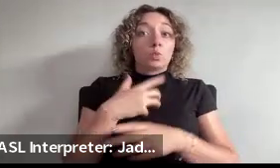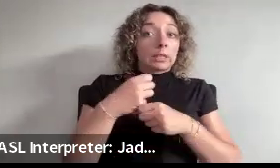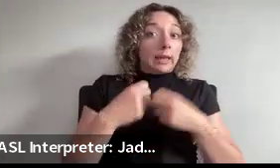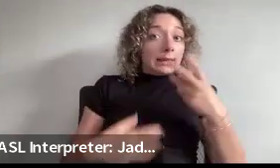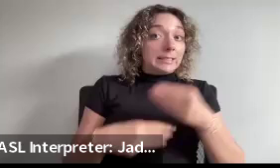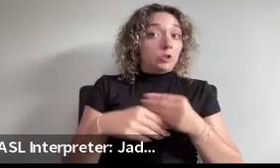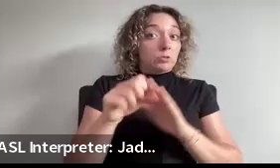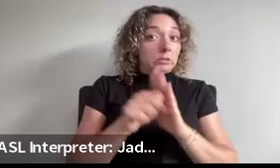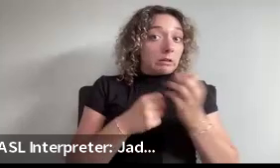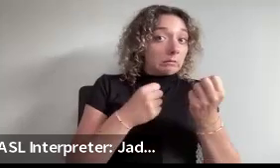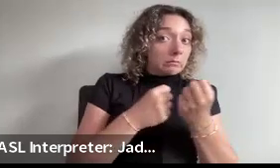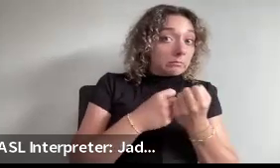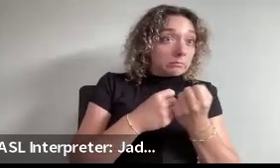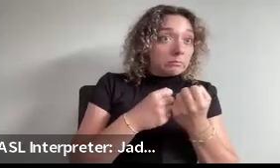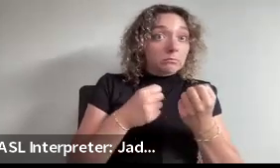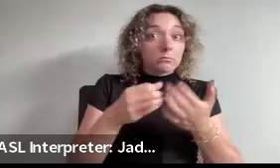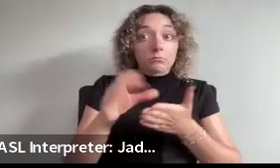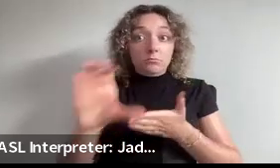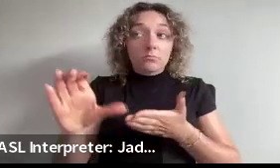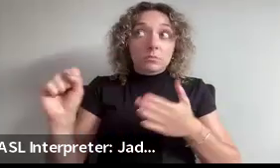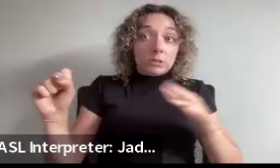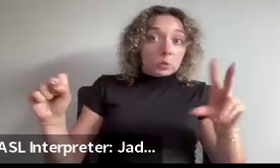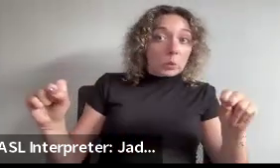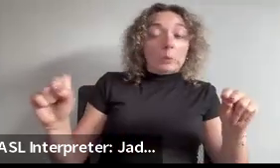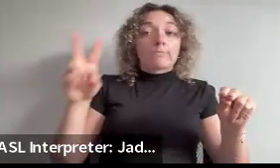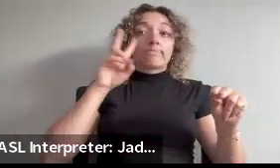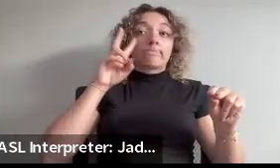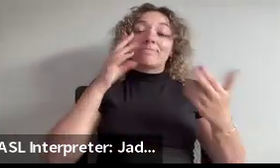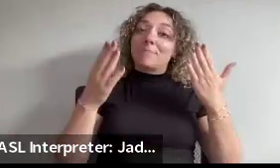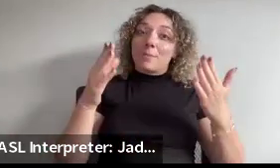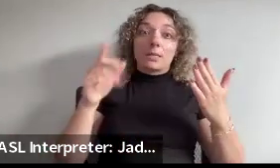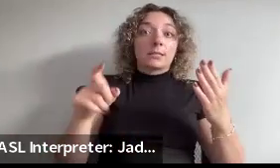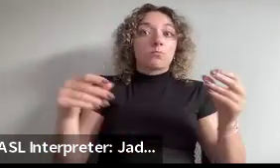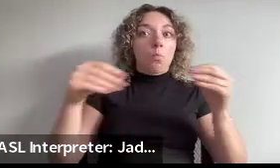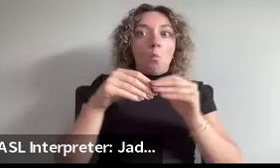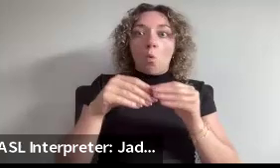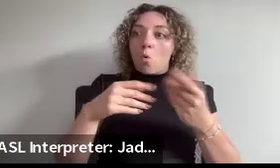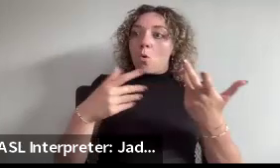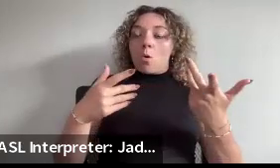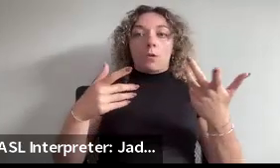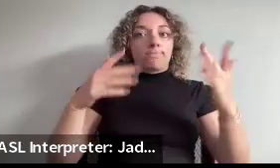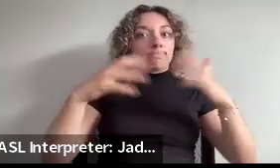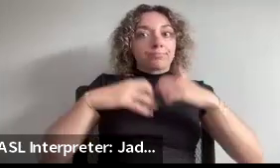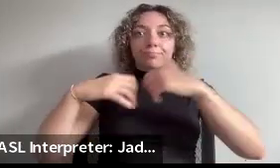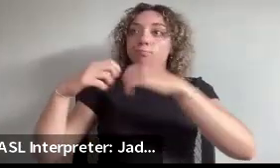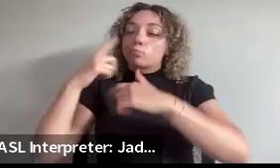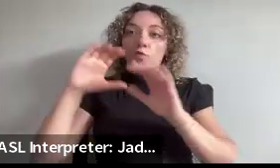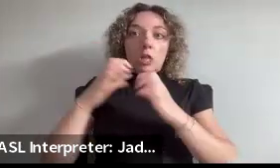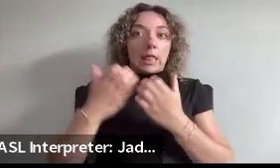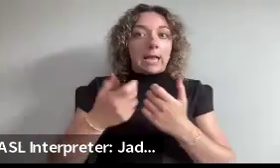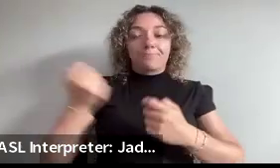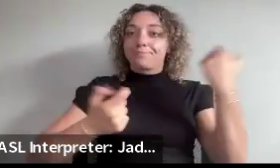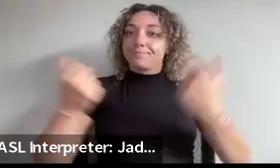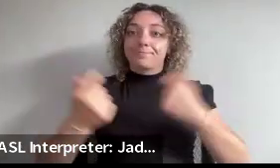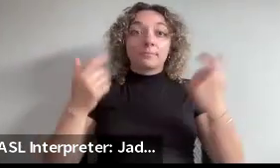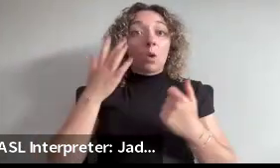state funding, we may have to make even deeper cuts into the spring 2026 schedule because the